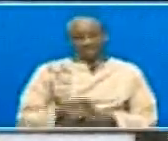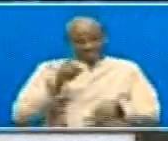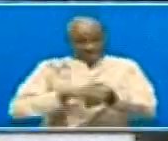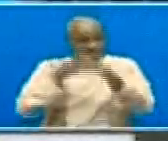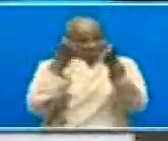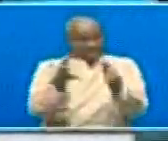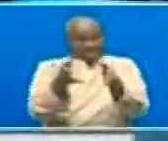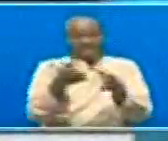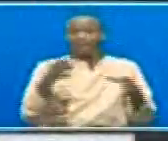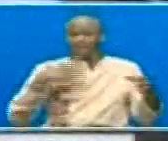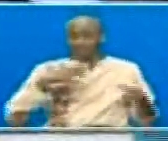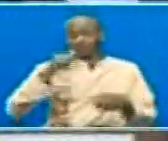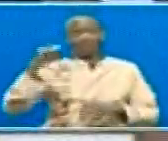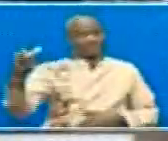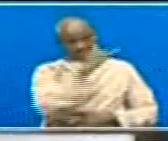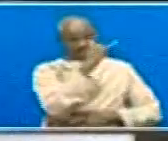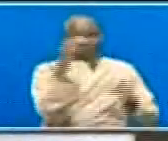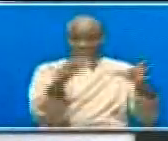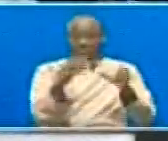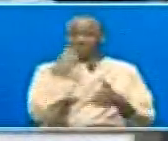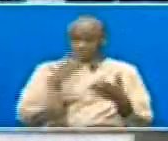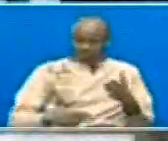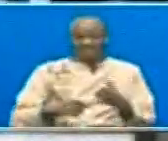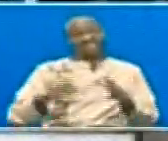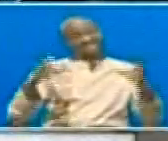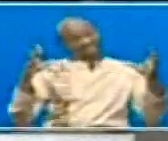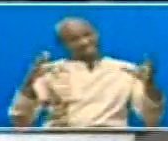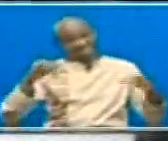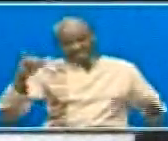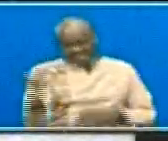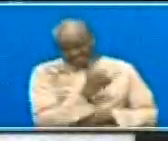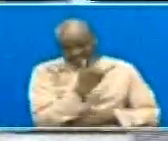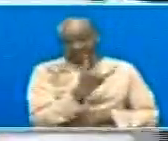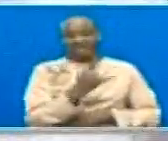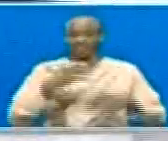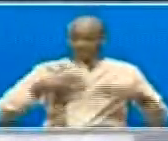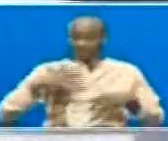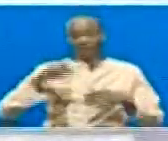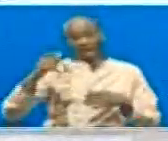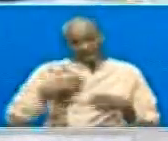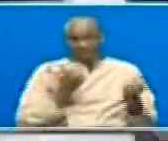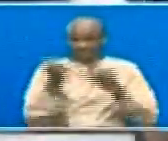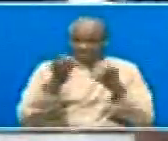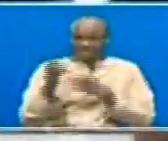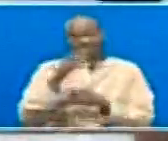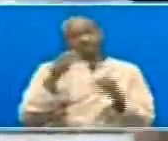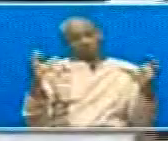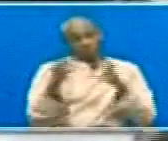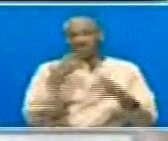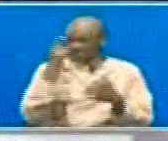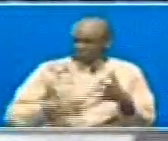Meanwhile, a section of residents in Eastleigh, under the banner of Eastleigh Residents and Business Community Association, held a peaceful demonstration